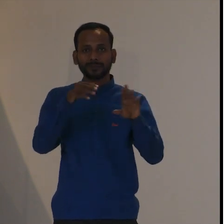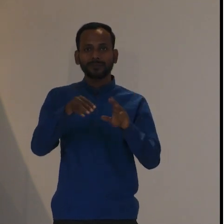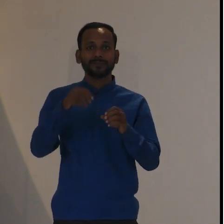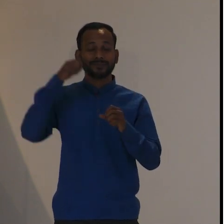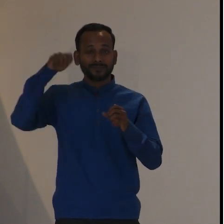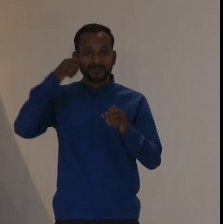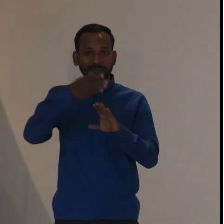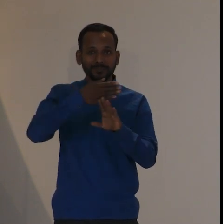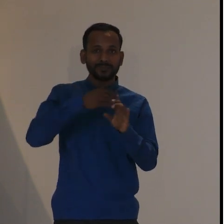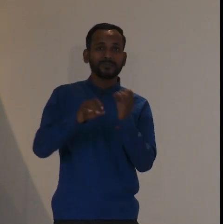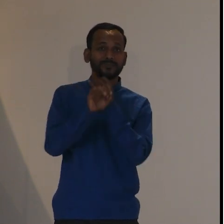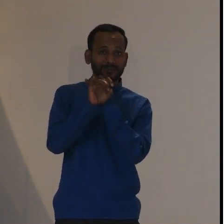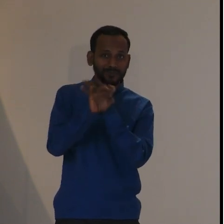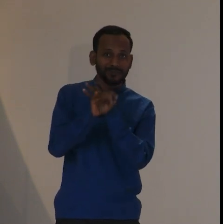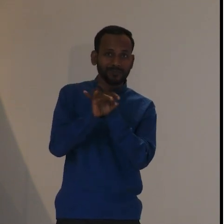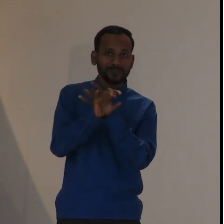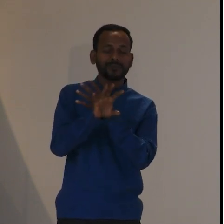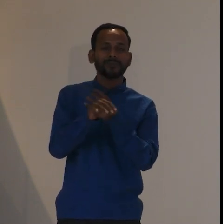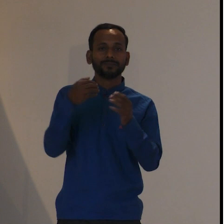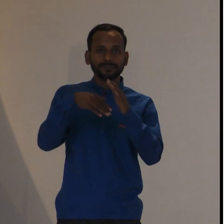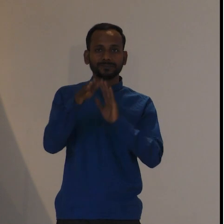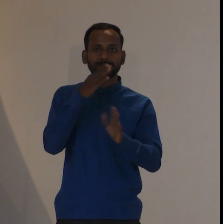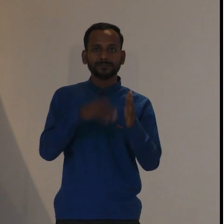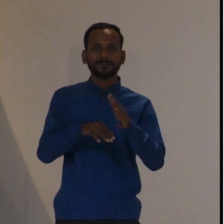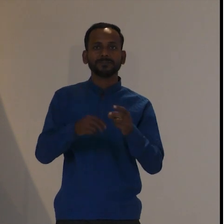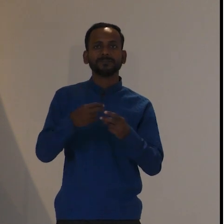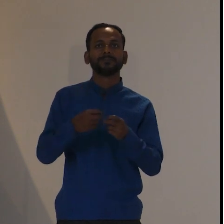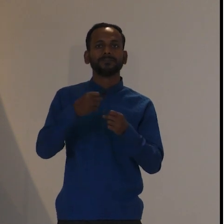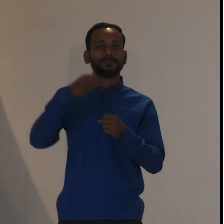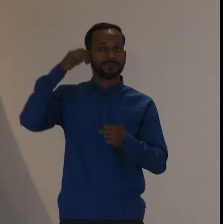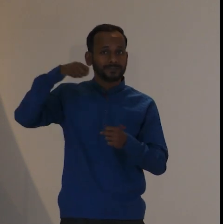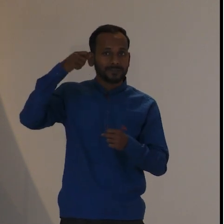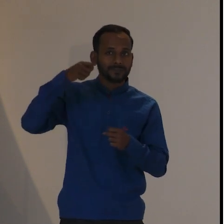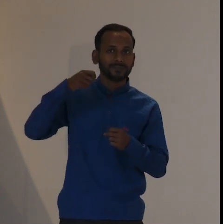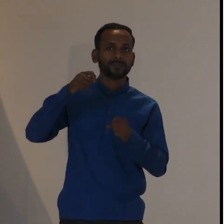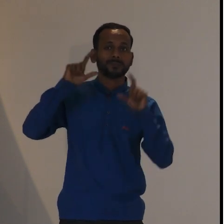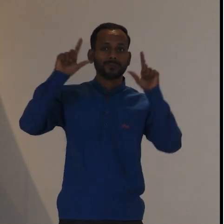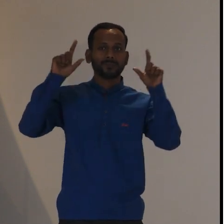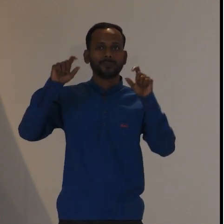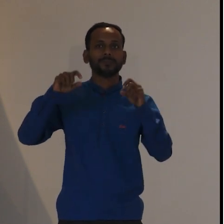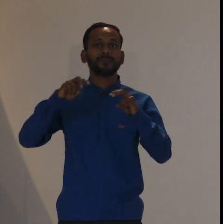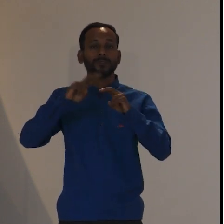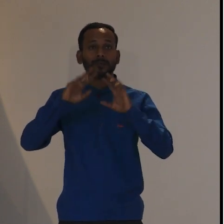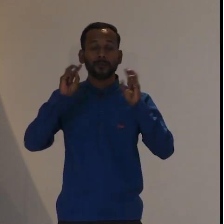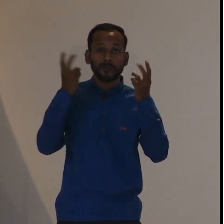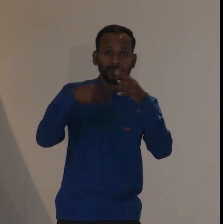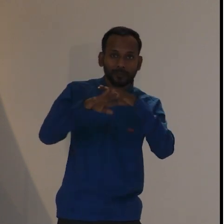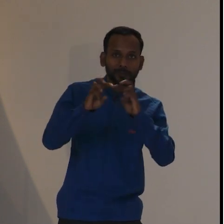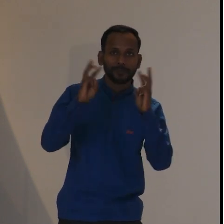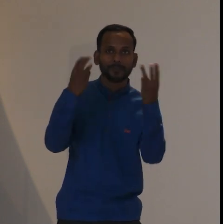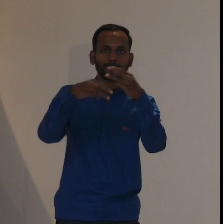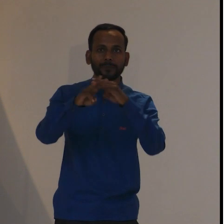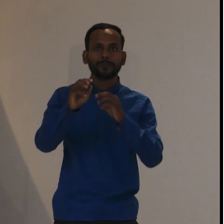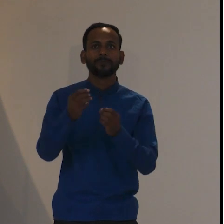media. Following a screening at the museum, the film will be played at film festivals, public places like library